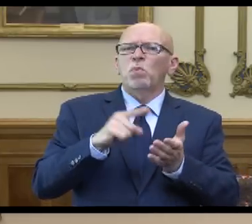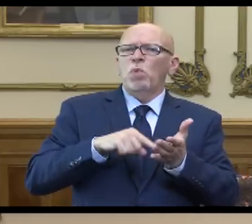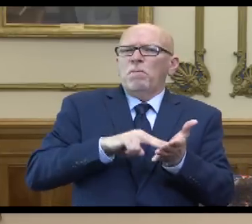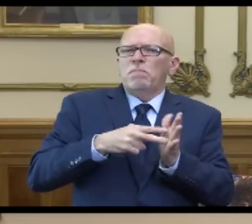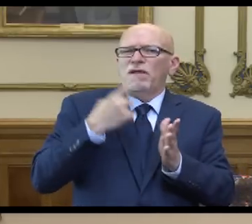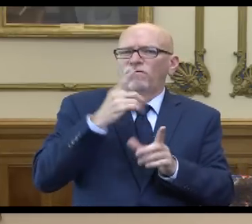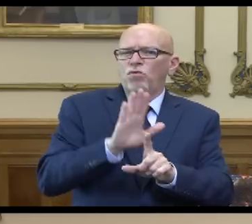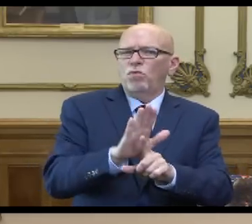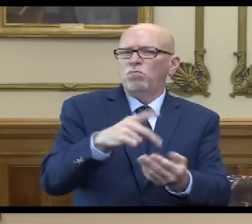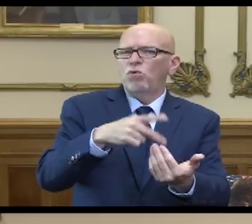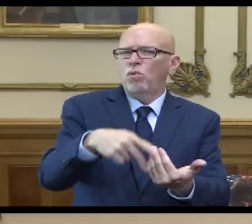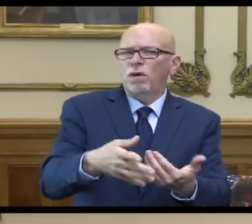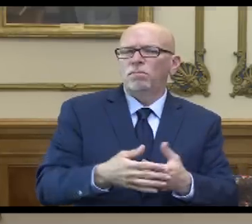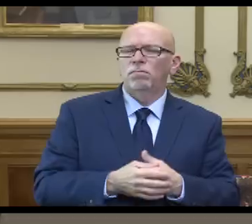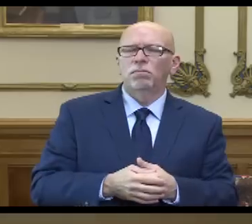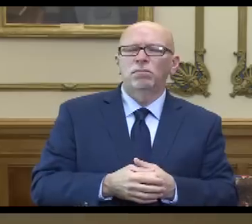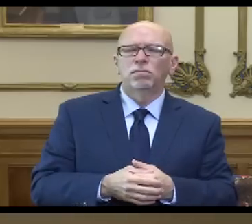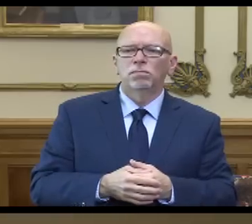your programs?